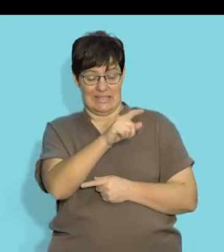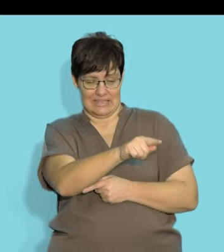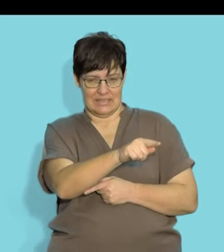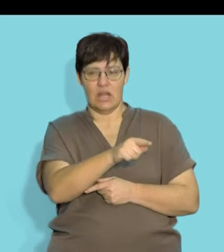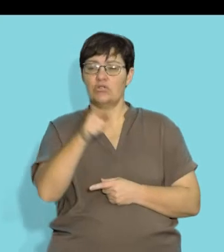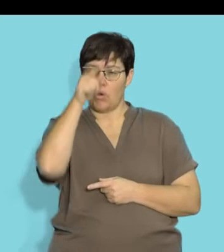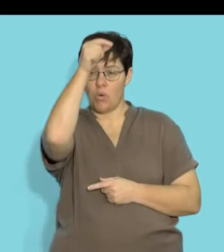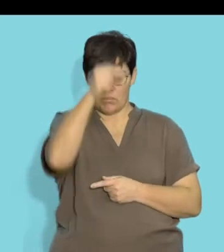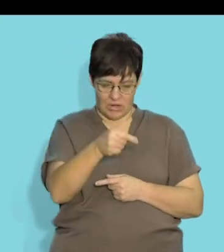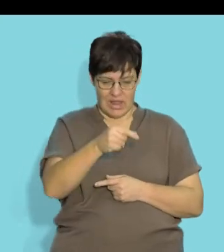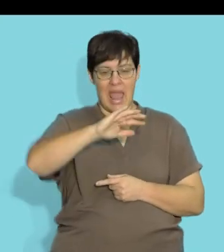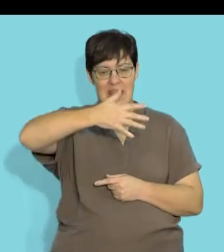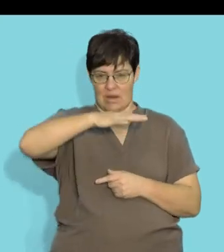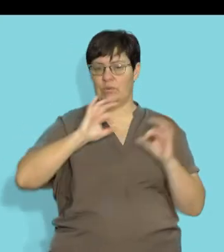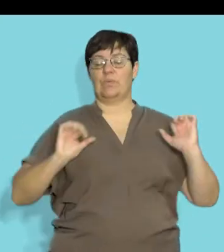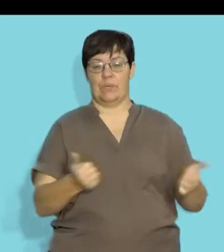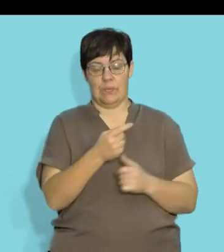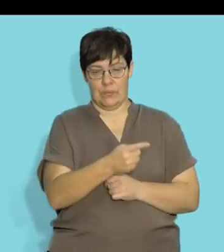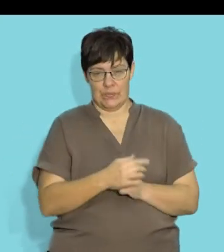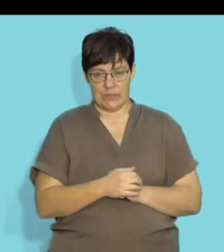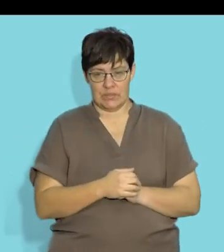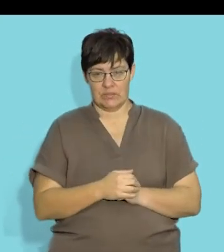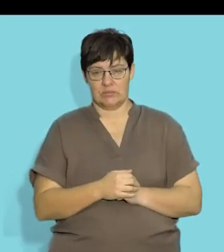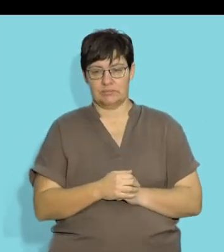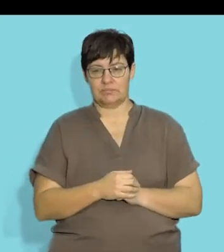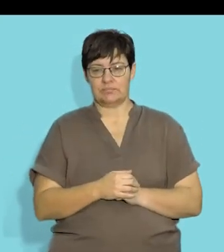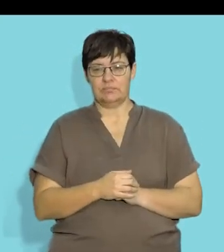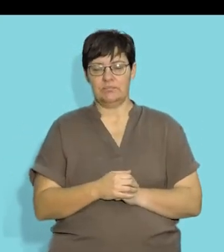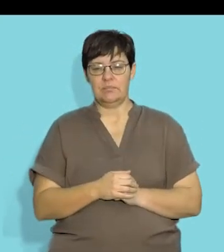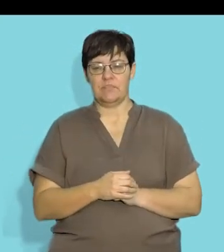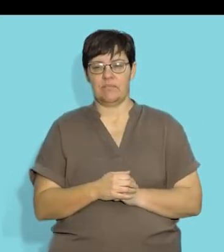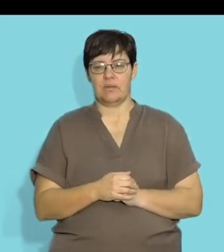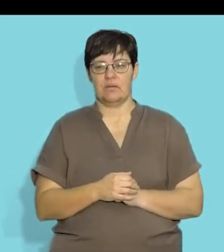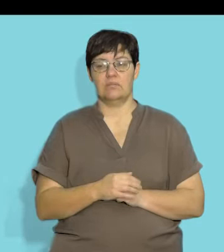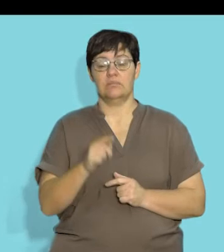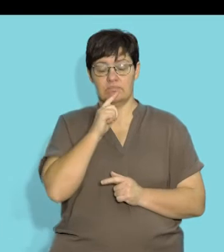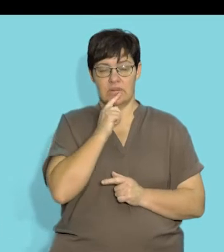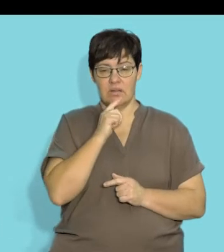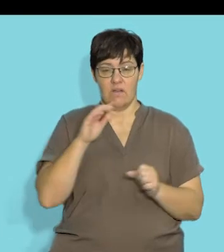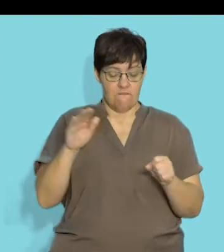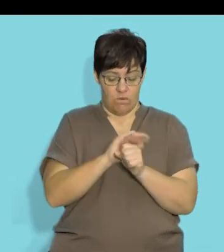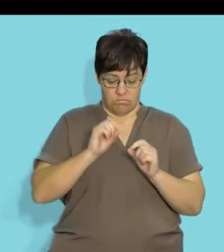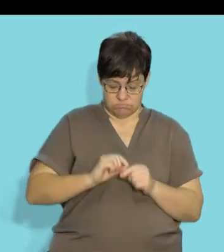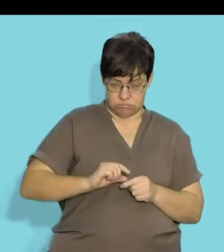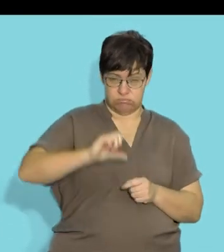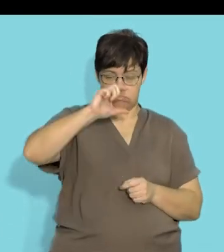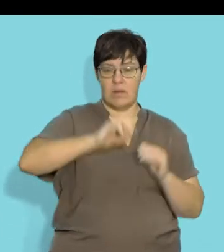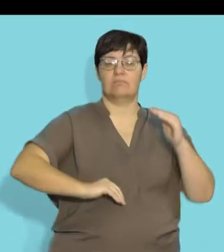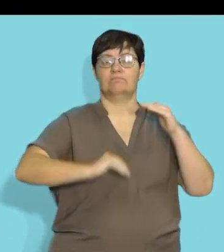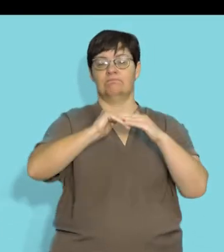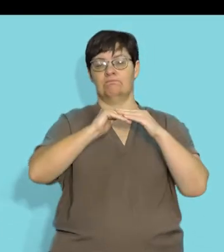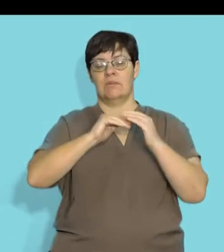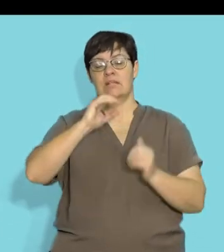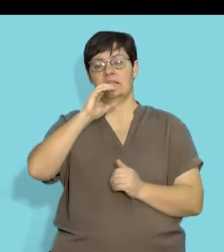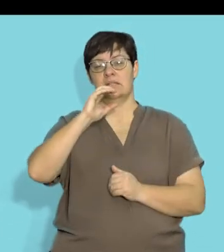actually calibrated, as you can see. It means that there are calibrations. So when it's completely filled, it will mark